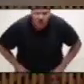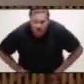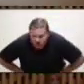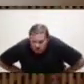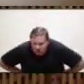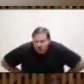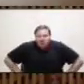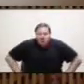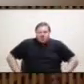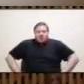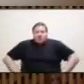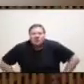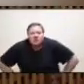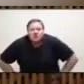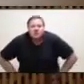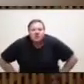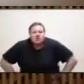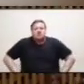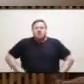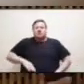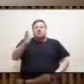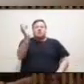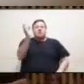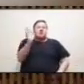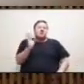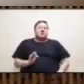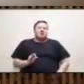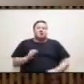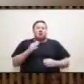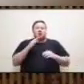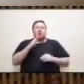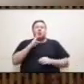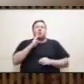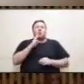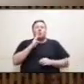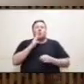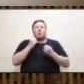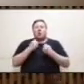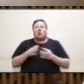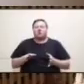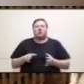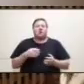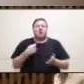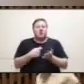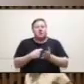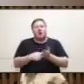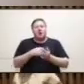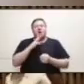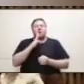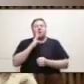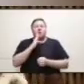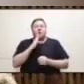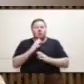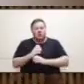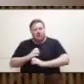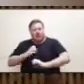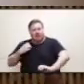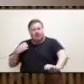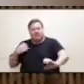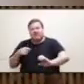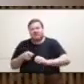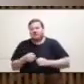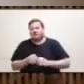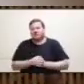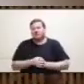percentage of water losses, you would understand that we are buying water from running pipes. So what